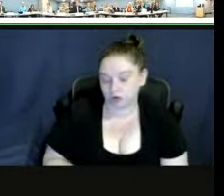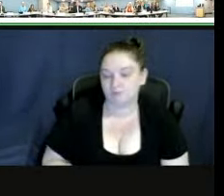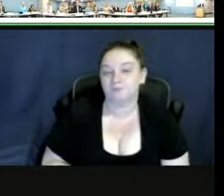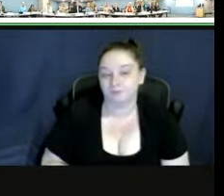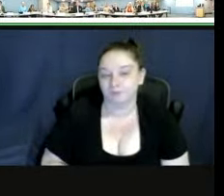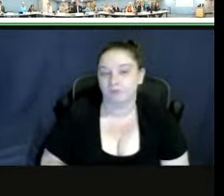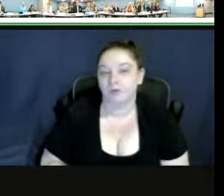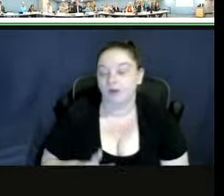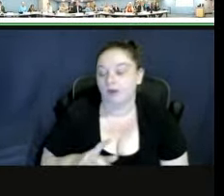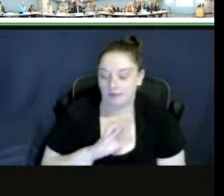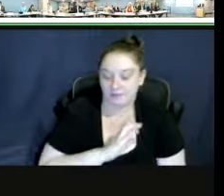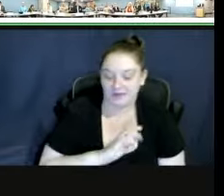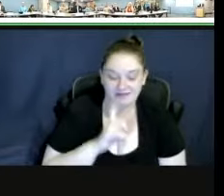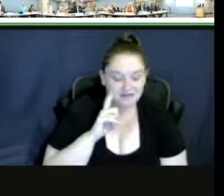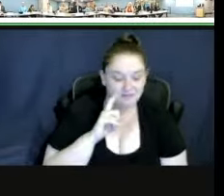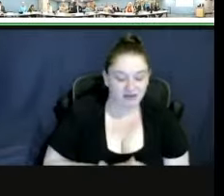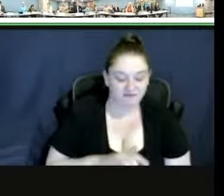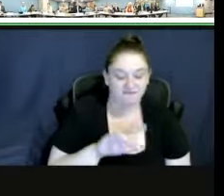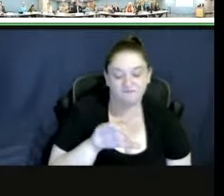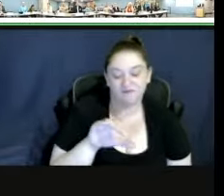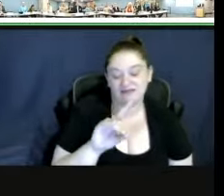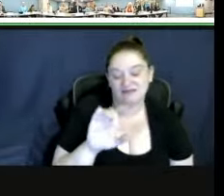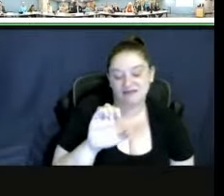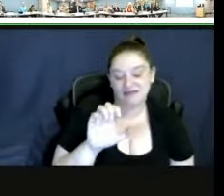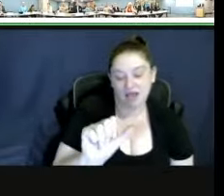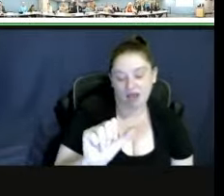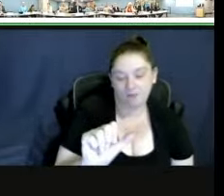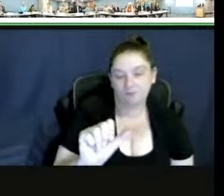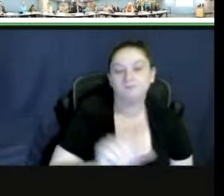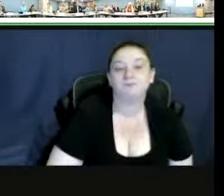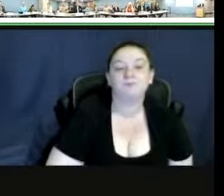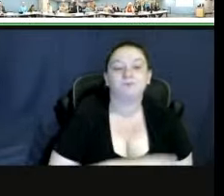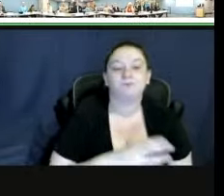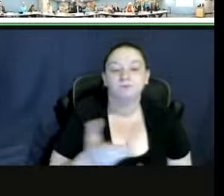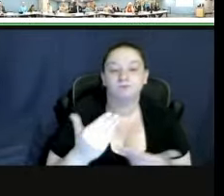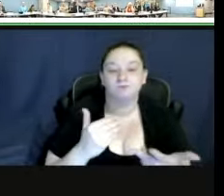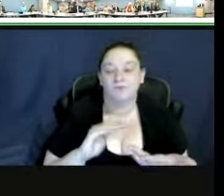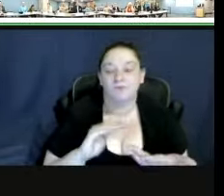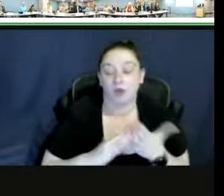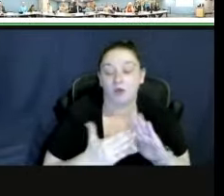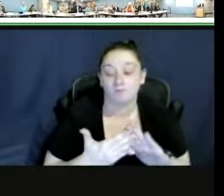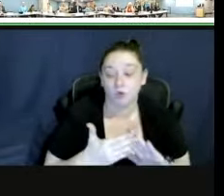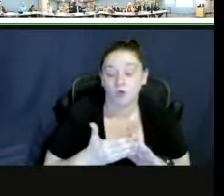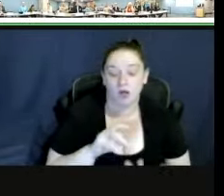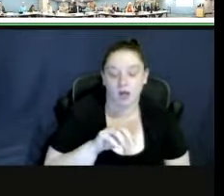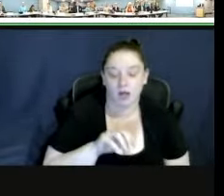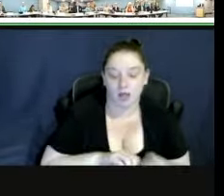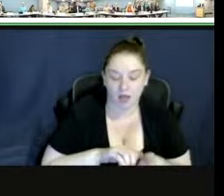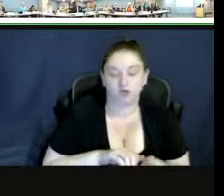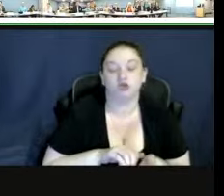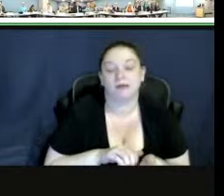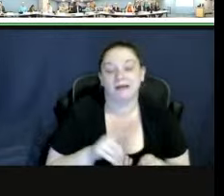the drug enforcement unit, if I'm not mistaken, as well as the community engagement lieutenant and another sergeant.